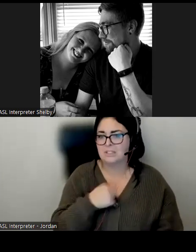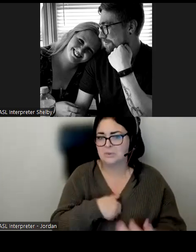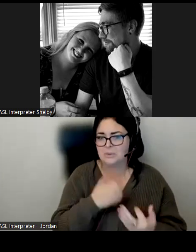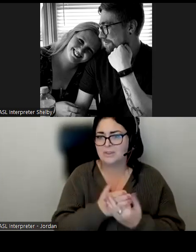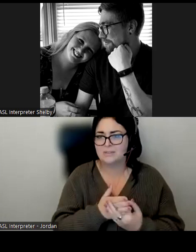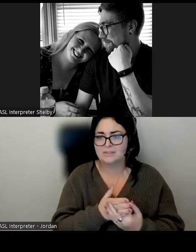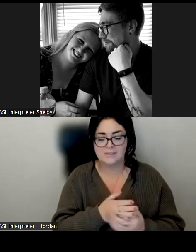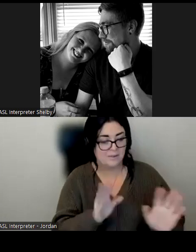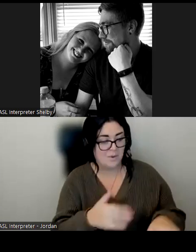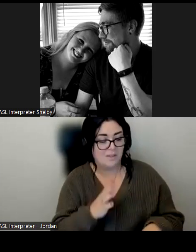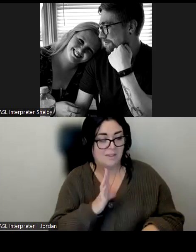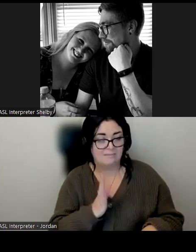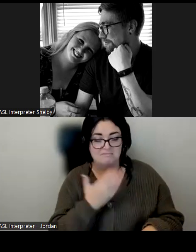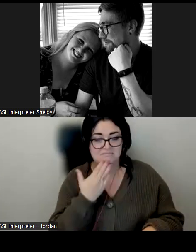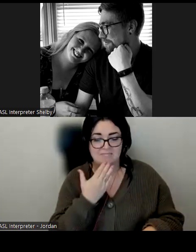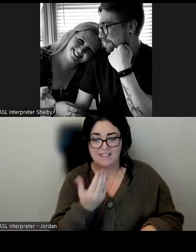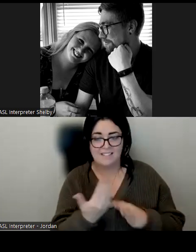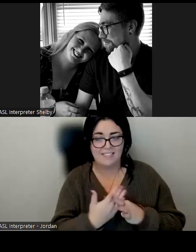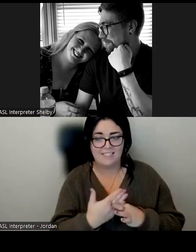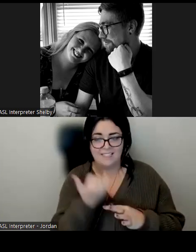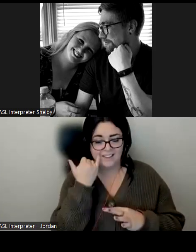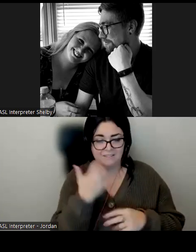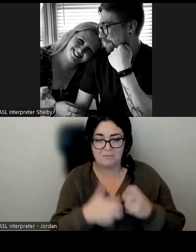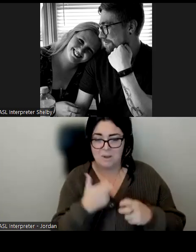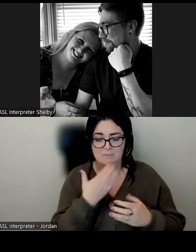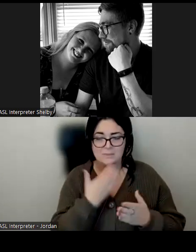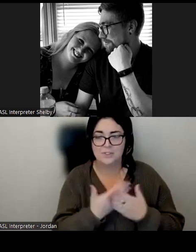Thanks for jumping in to let me know, because if there is an issue, I'd much rather